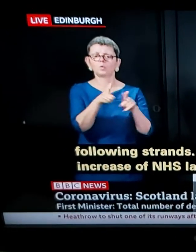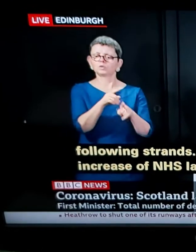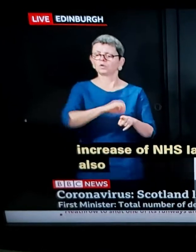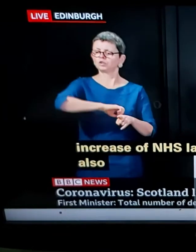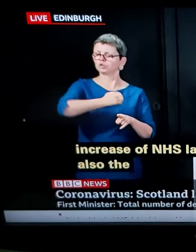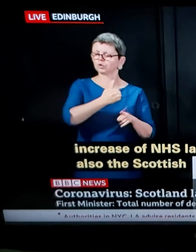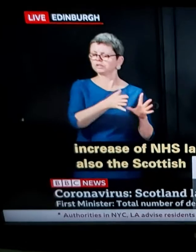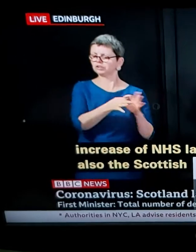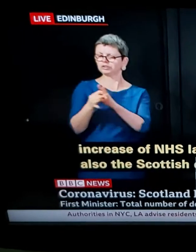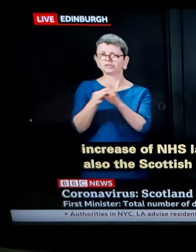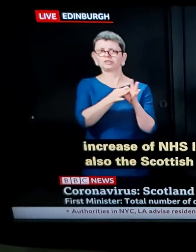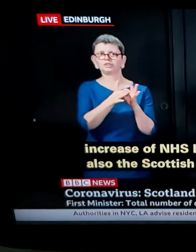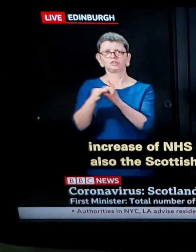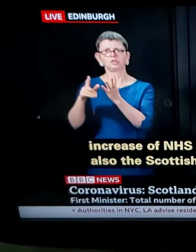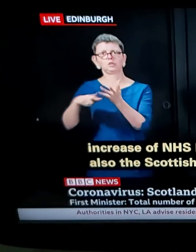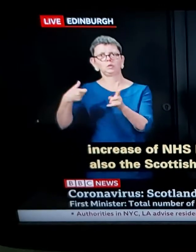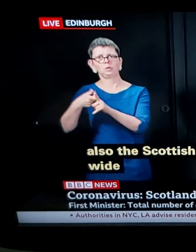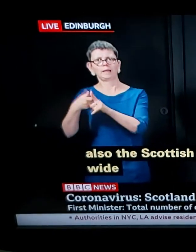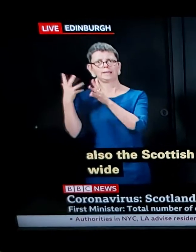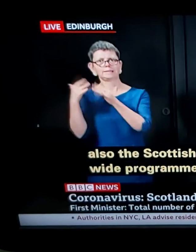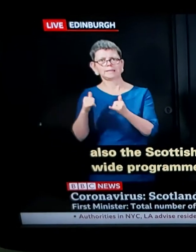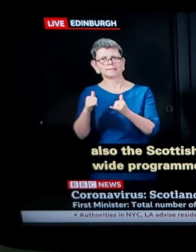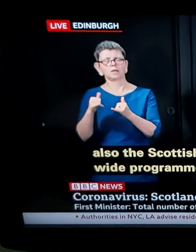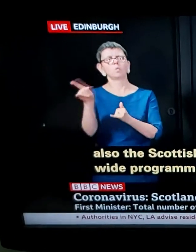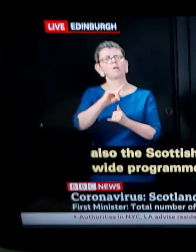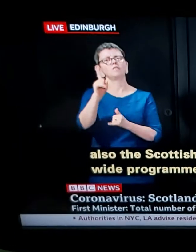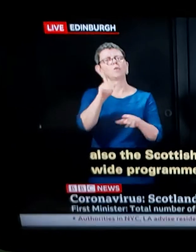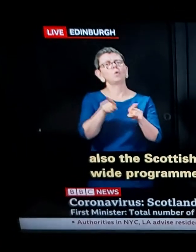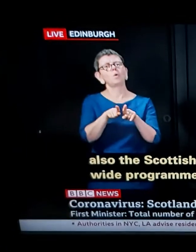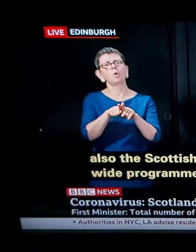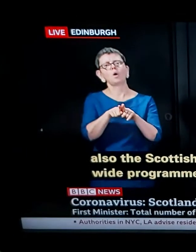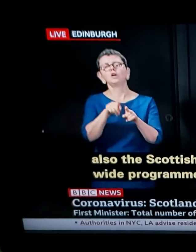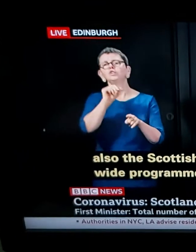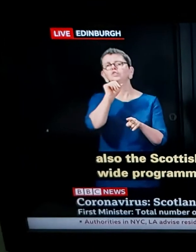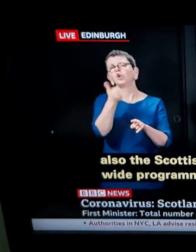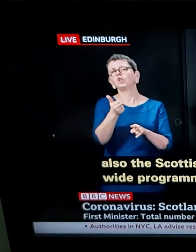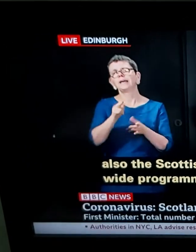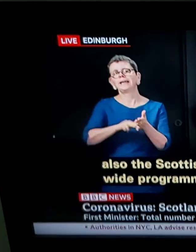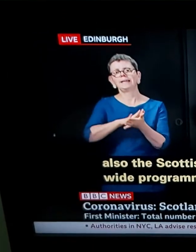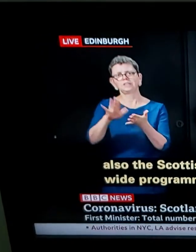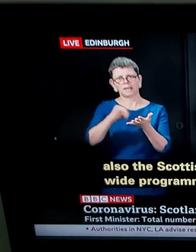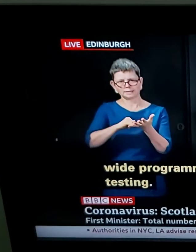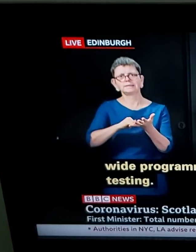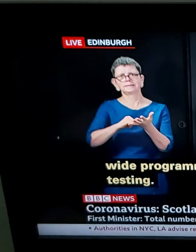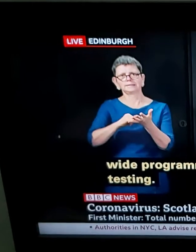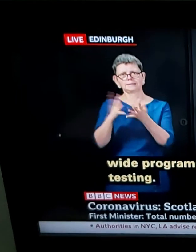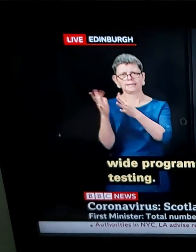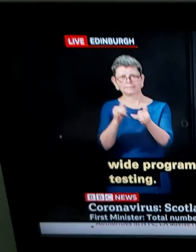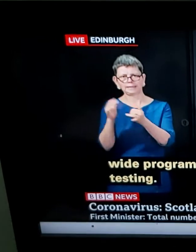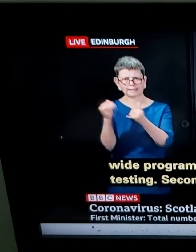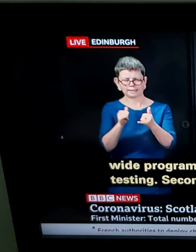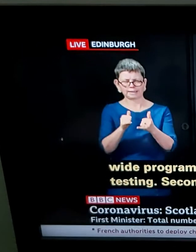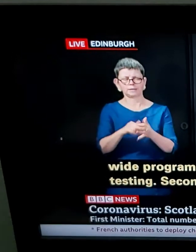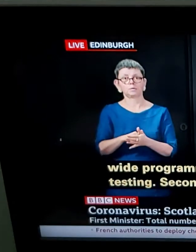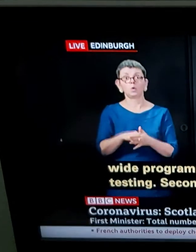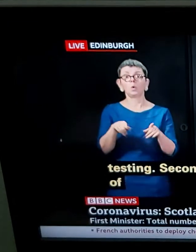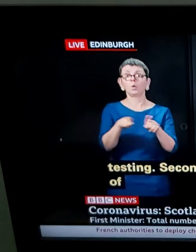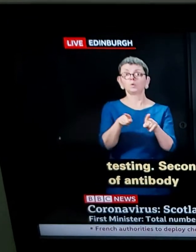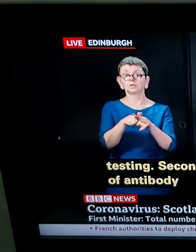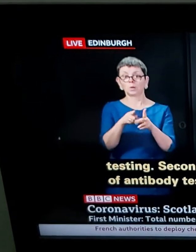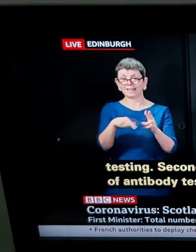to deliver non-NHS testing. Secondly, the development of antibody testing so that as soon as tests